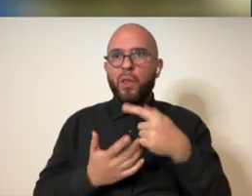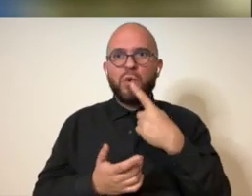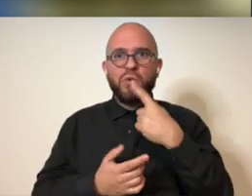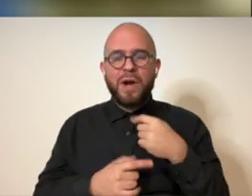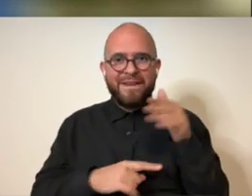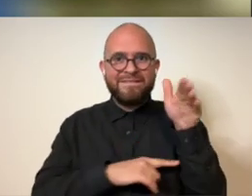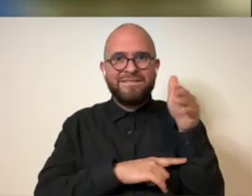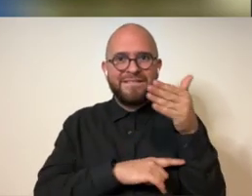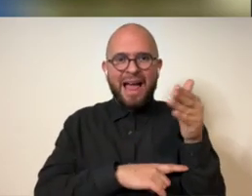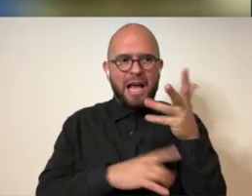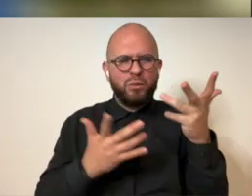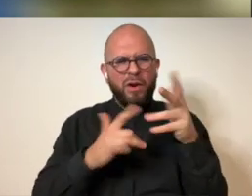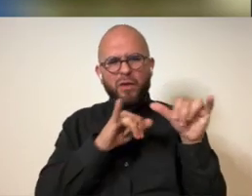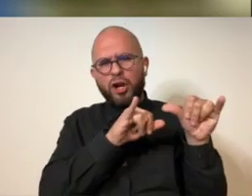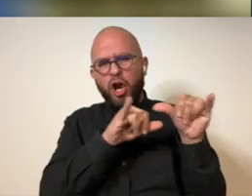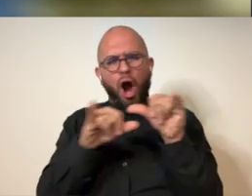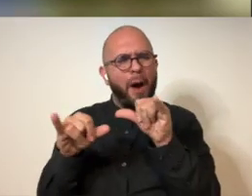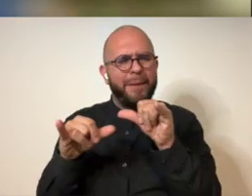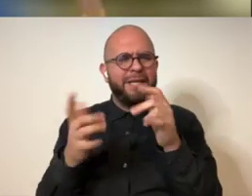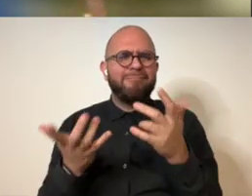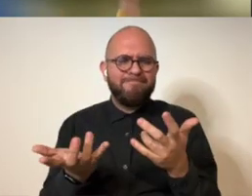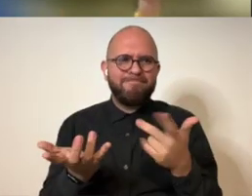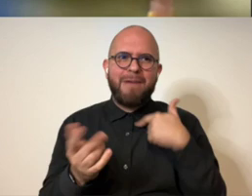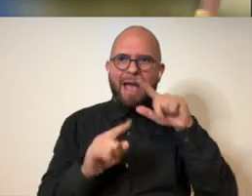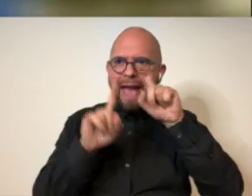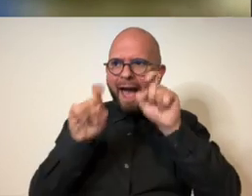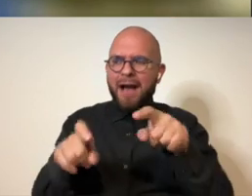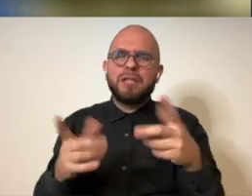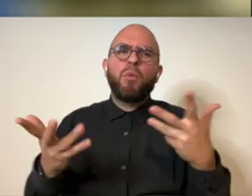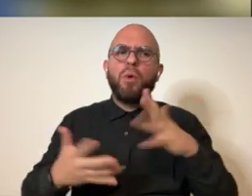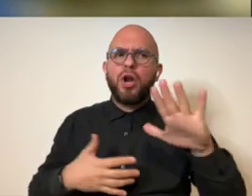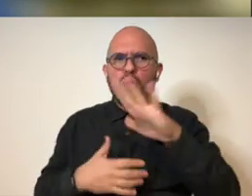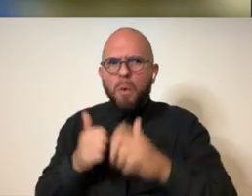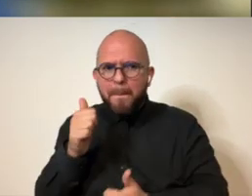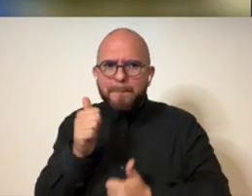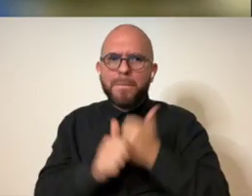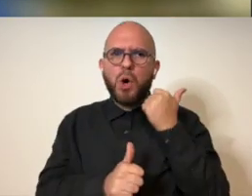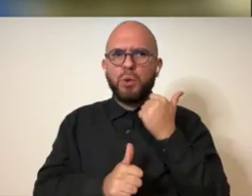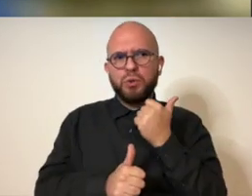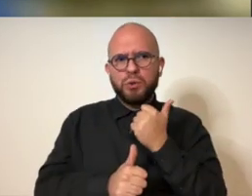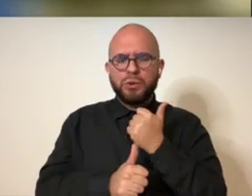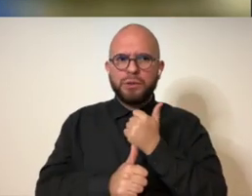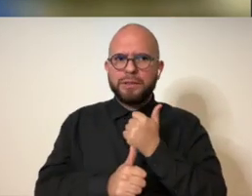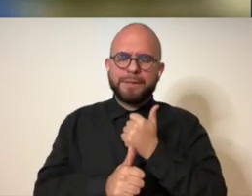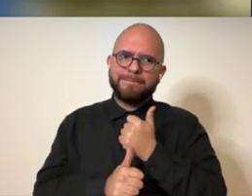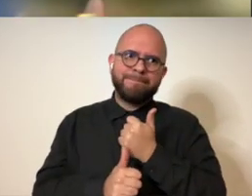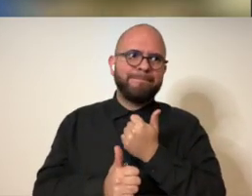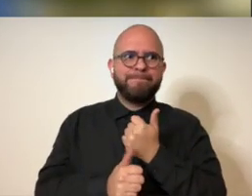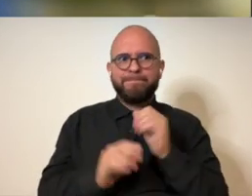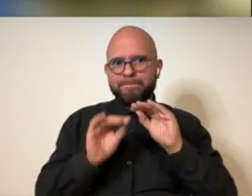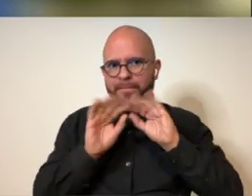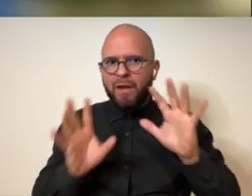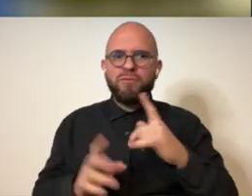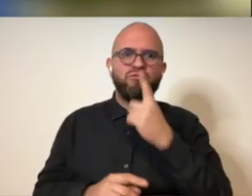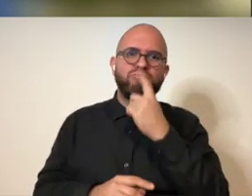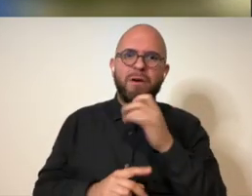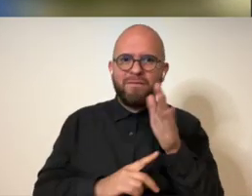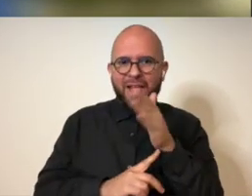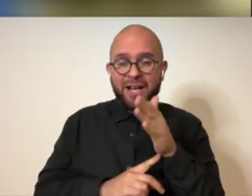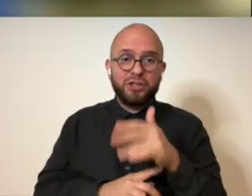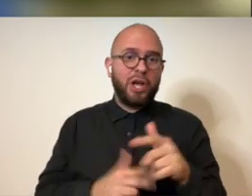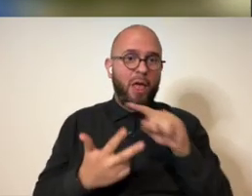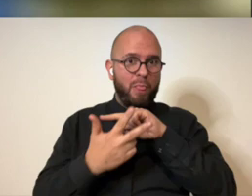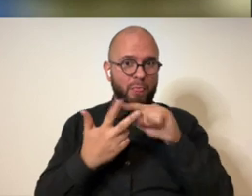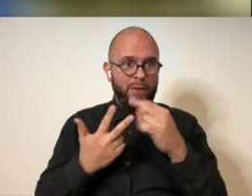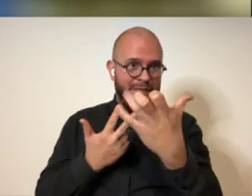PTSD and trauma. Because when I thought about what all the red flags had in common at the end of the day, because I asked everyone, what are